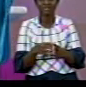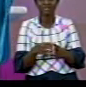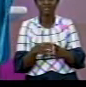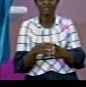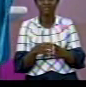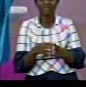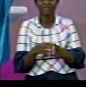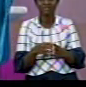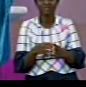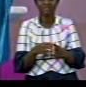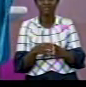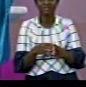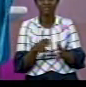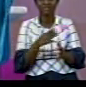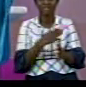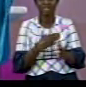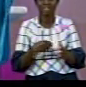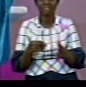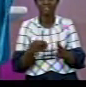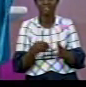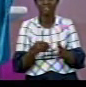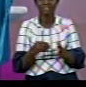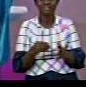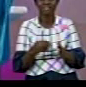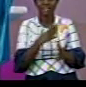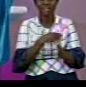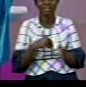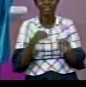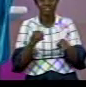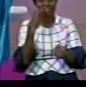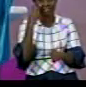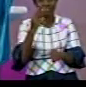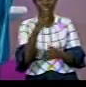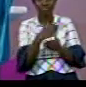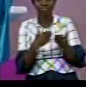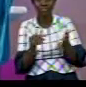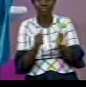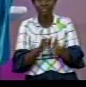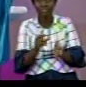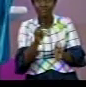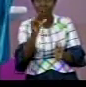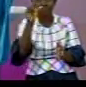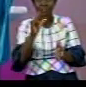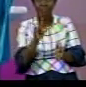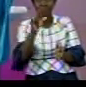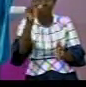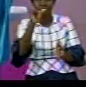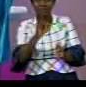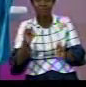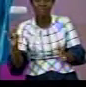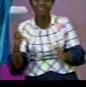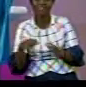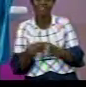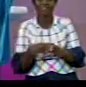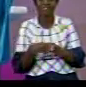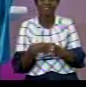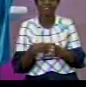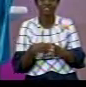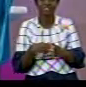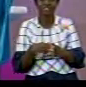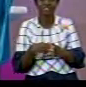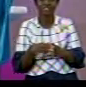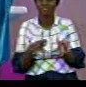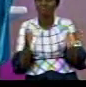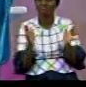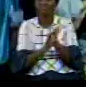drone and he said mommy mommy i could see something fly i could see something fly put